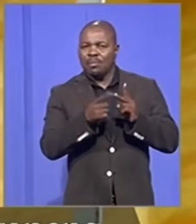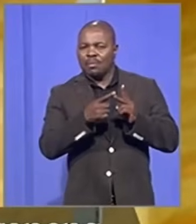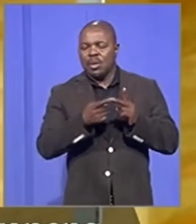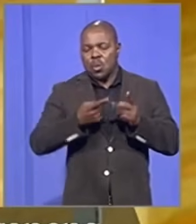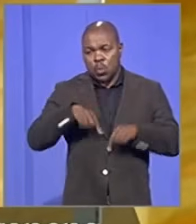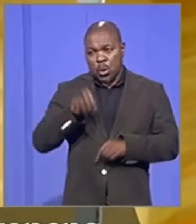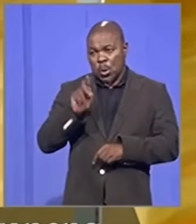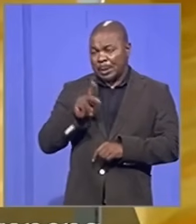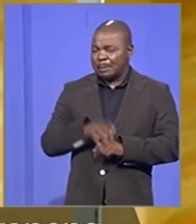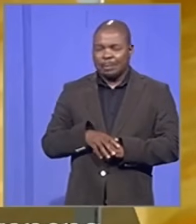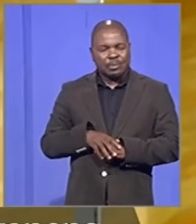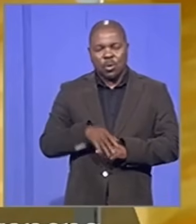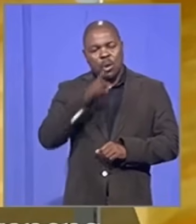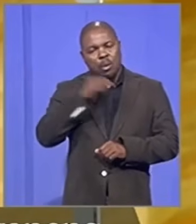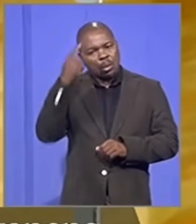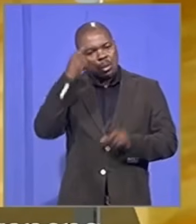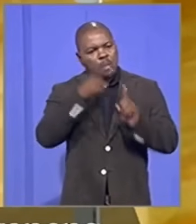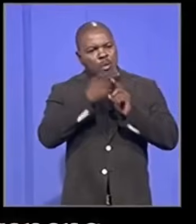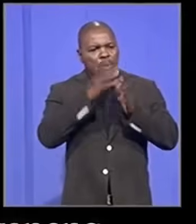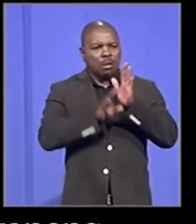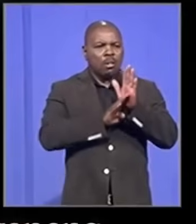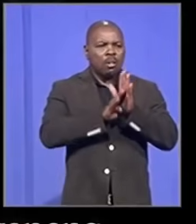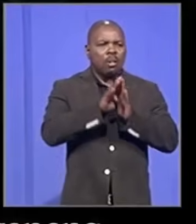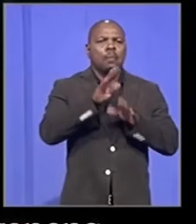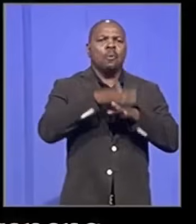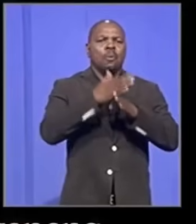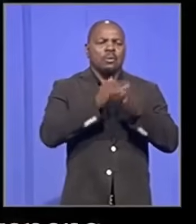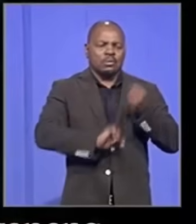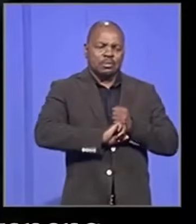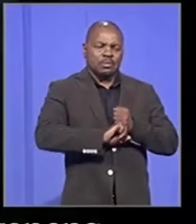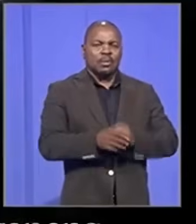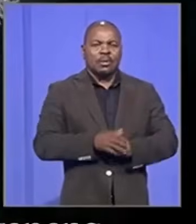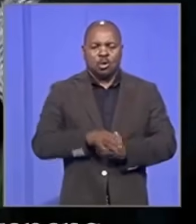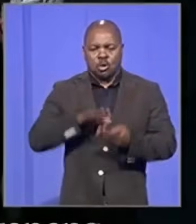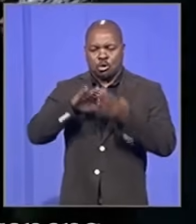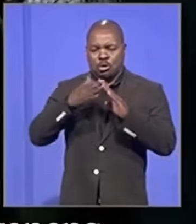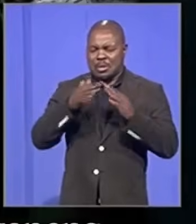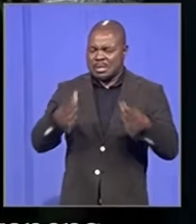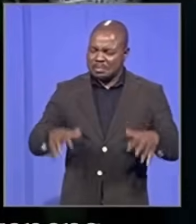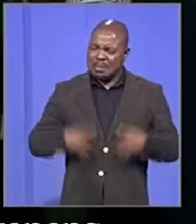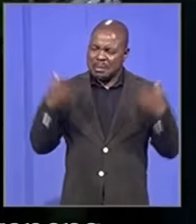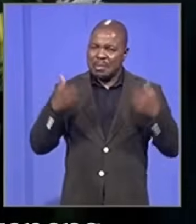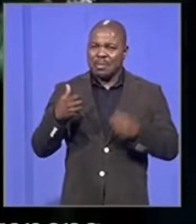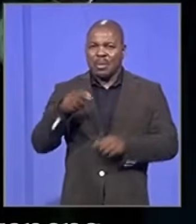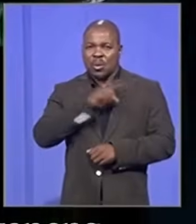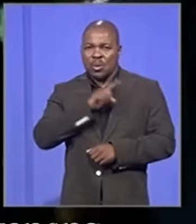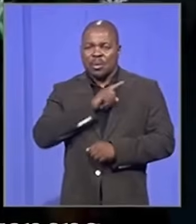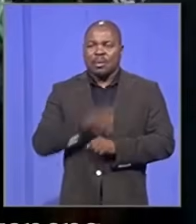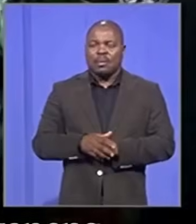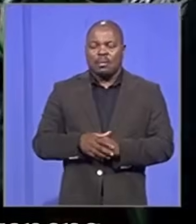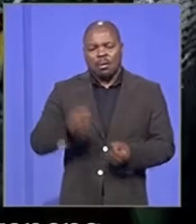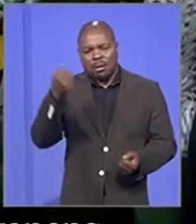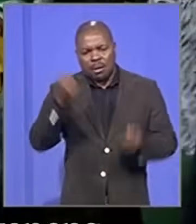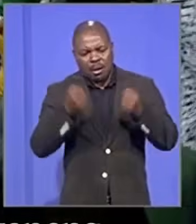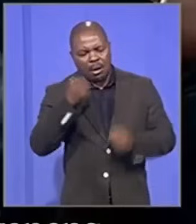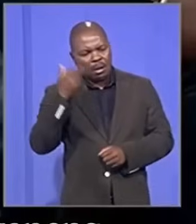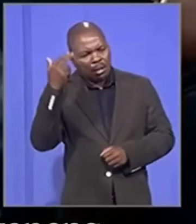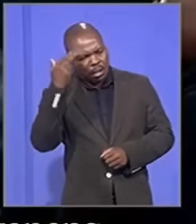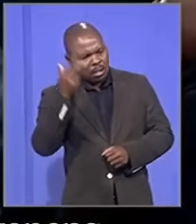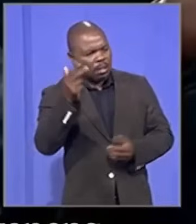We were still expecting more from him. Badudi ba lebogale ba tlobaetšwa ke go hulwa le go tšhabišwa ga difatanaga tšeo